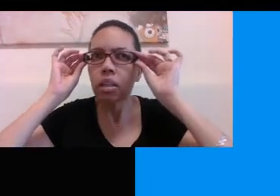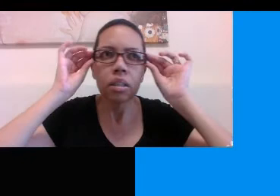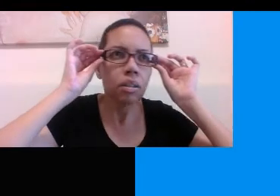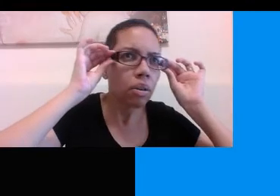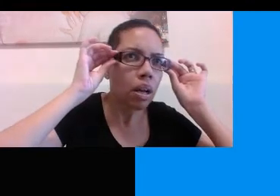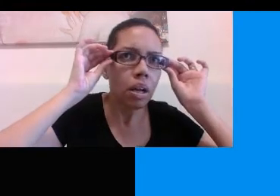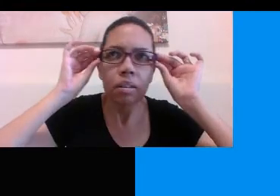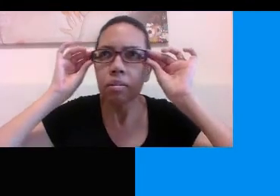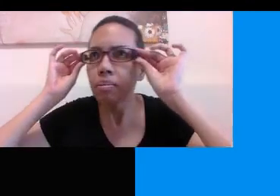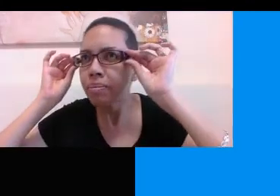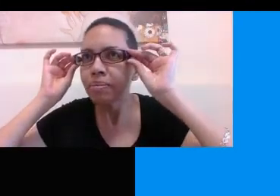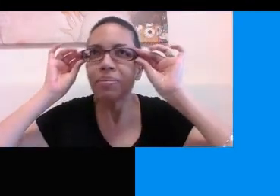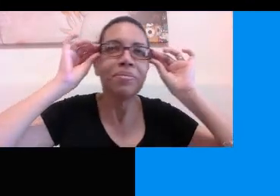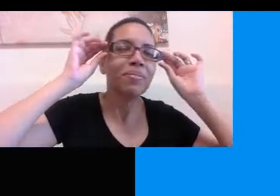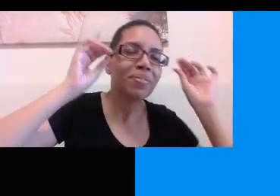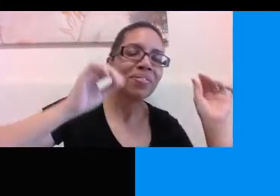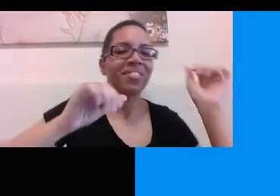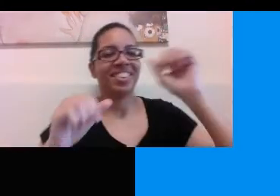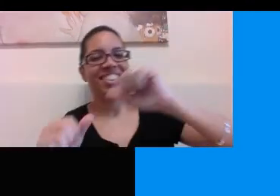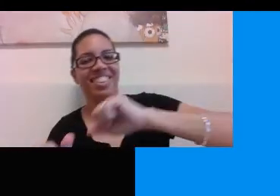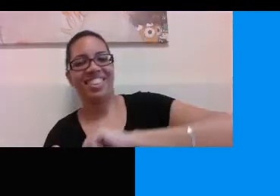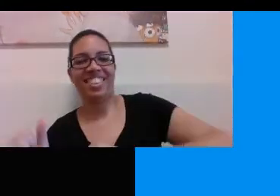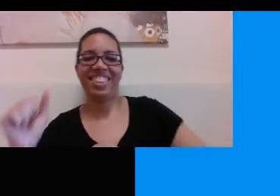can X-ray.